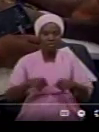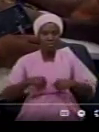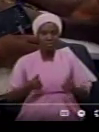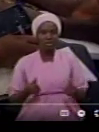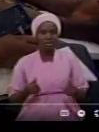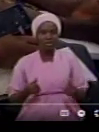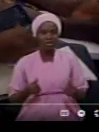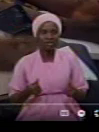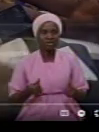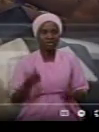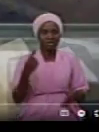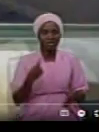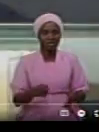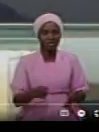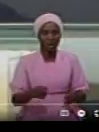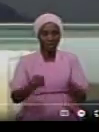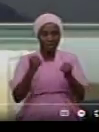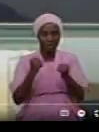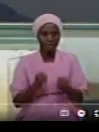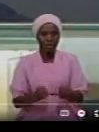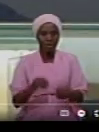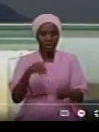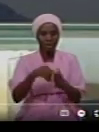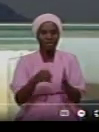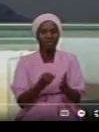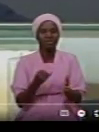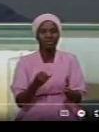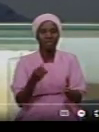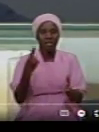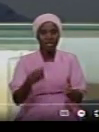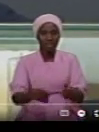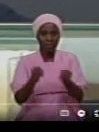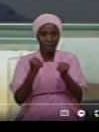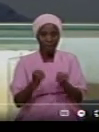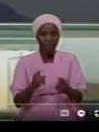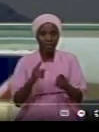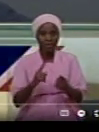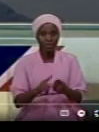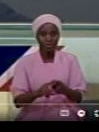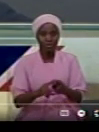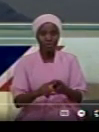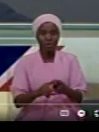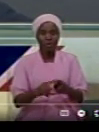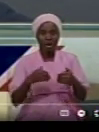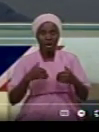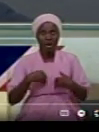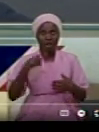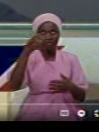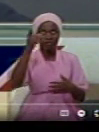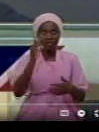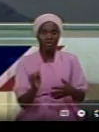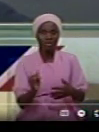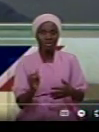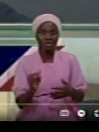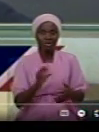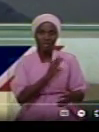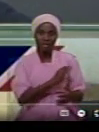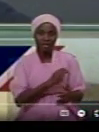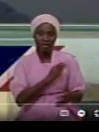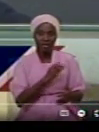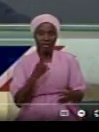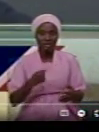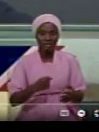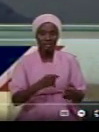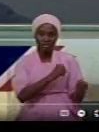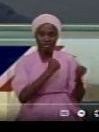thereof, the power to be godly, The strength to be godly.